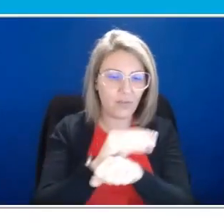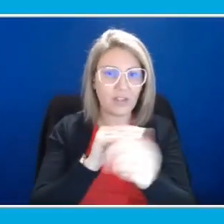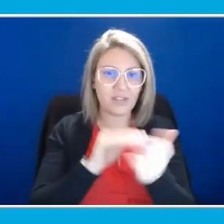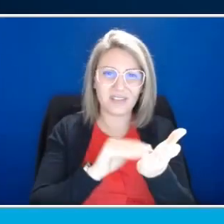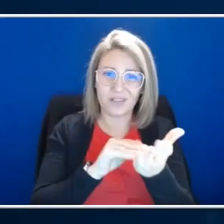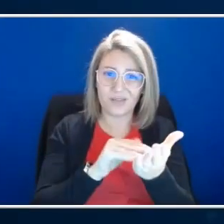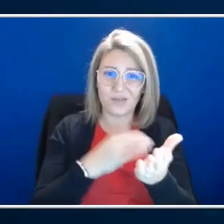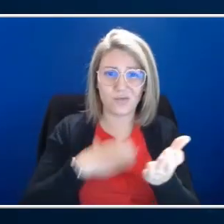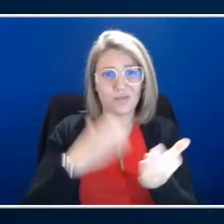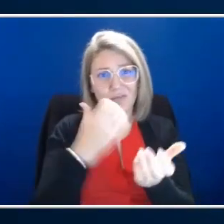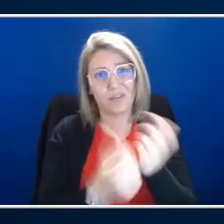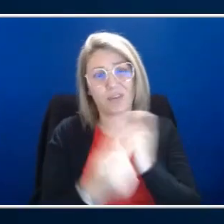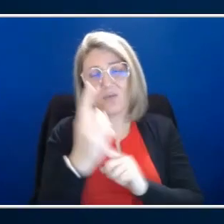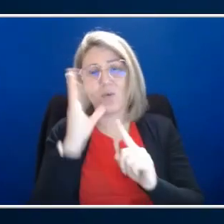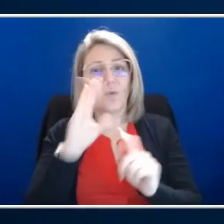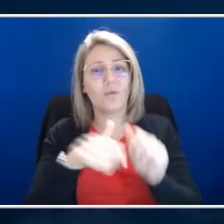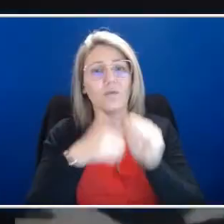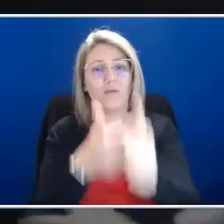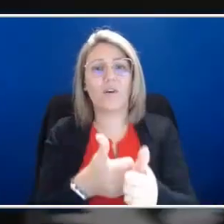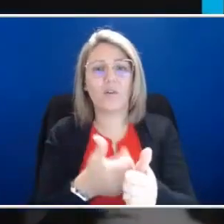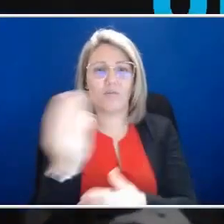would follow. Monday at 8.